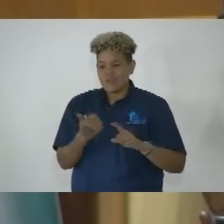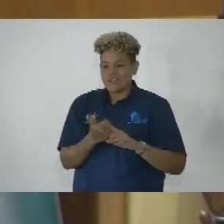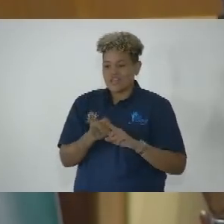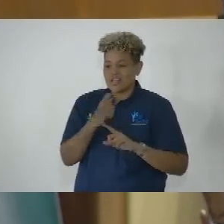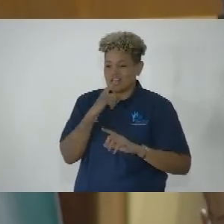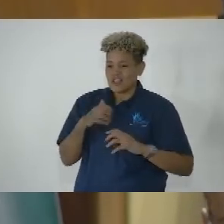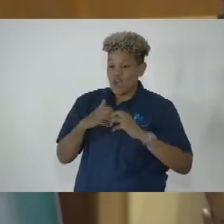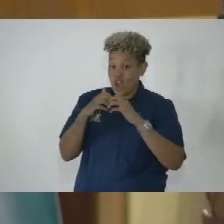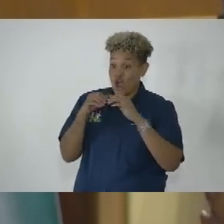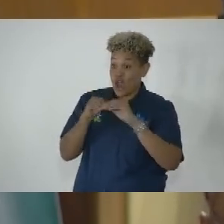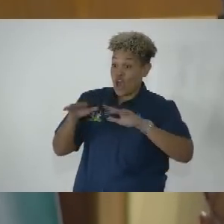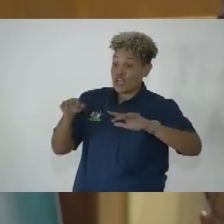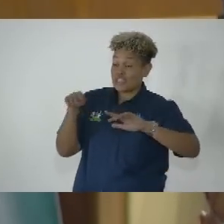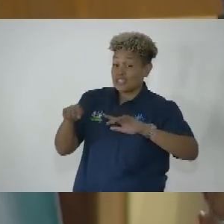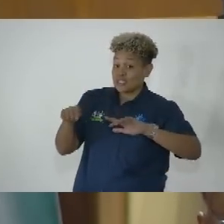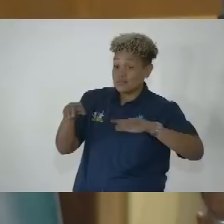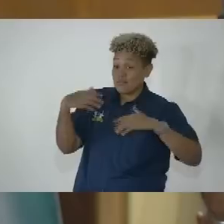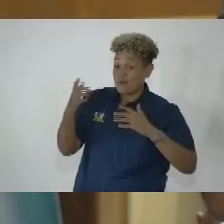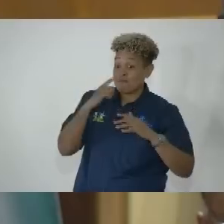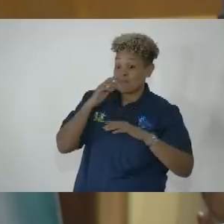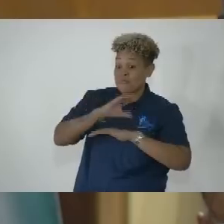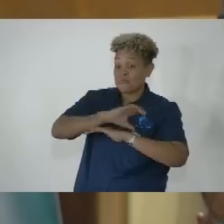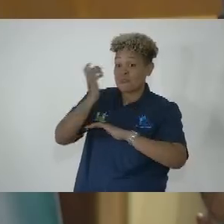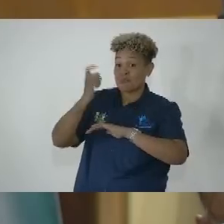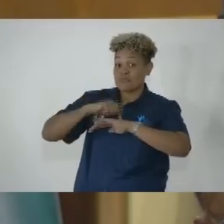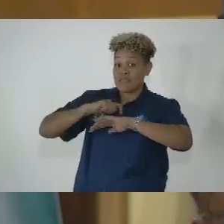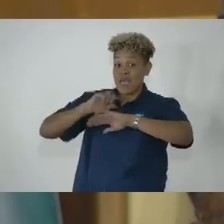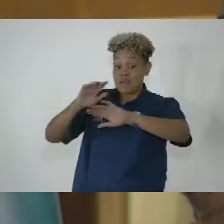of the Christmas season.